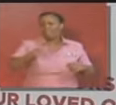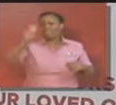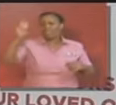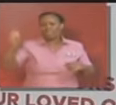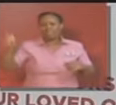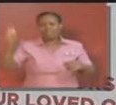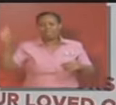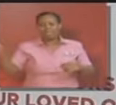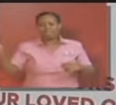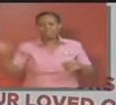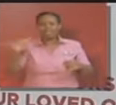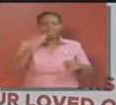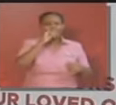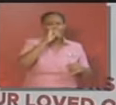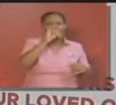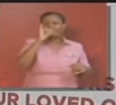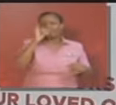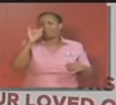quickly.